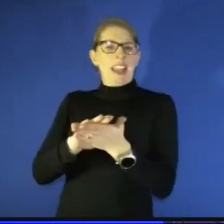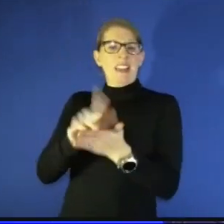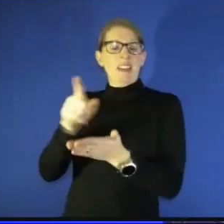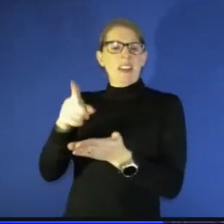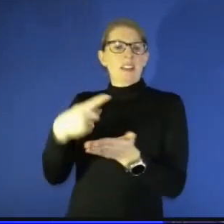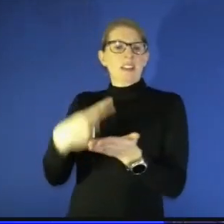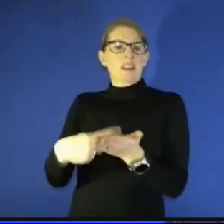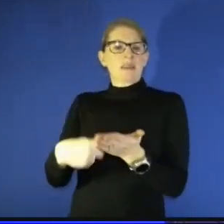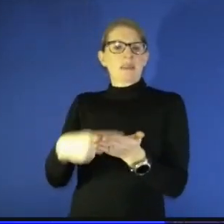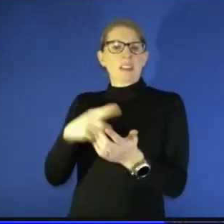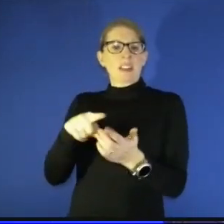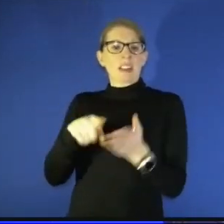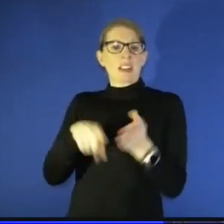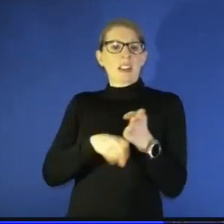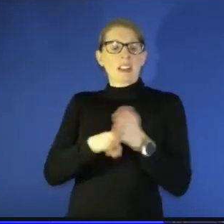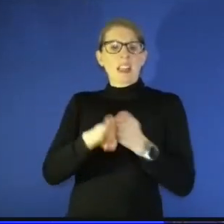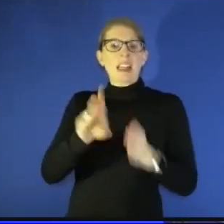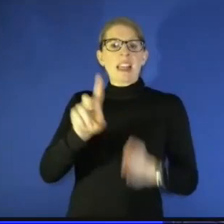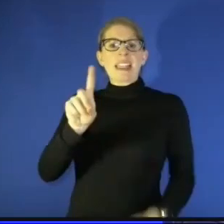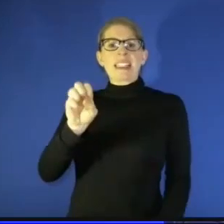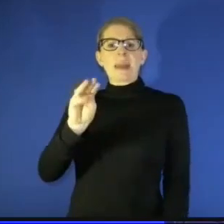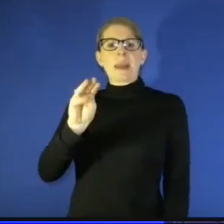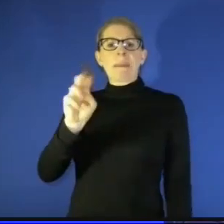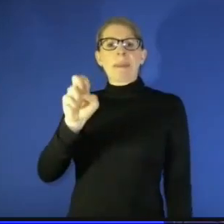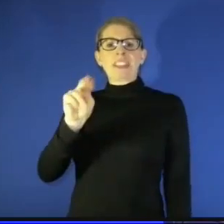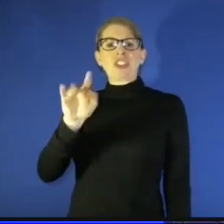subtype of dementia. Okay. Which